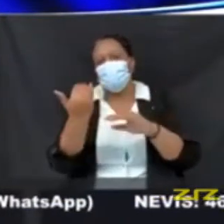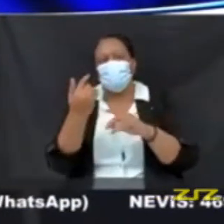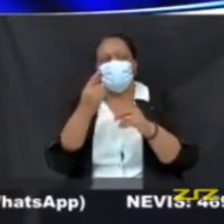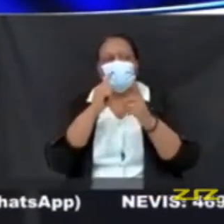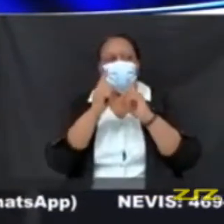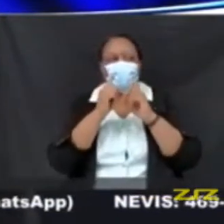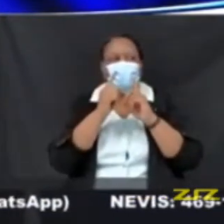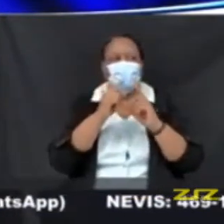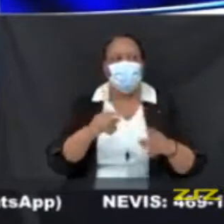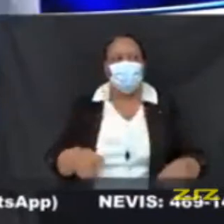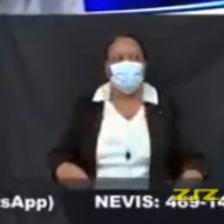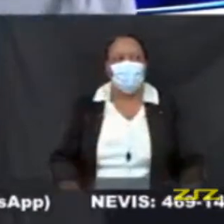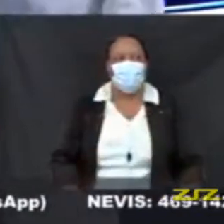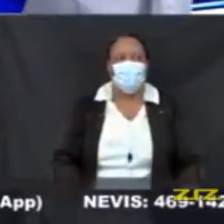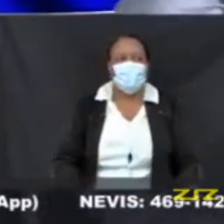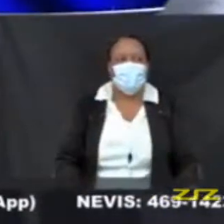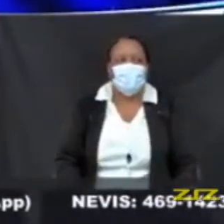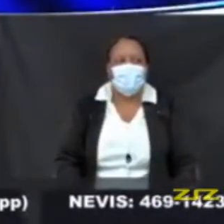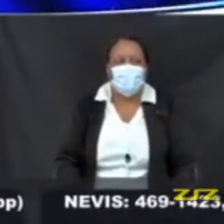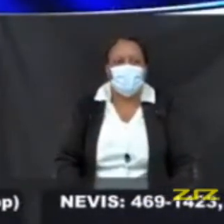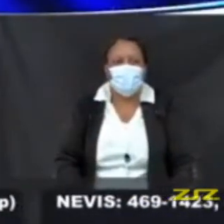presentation.